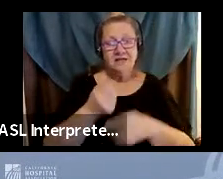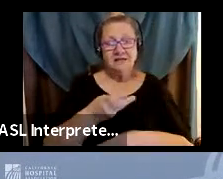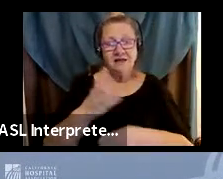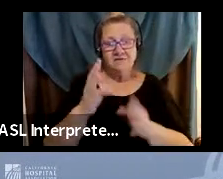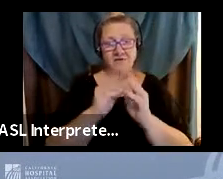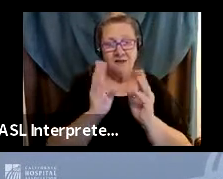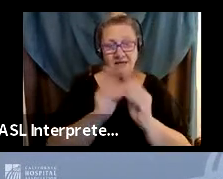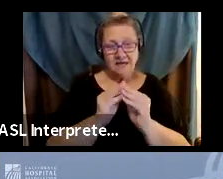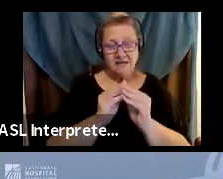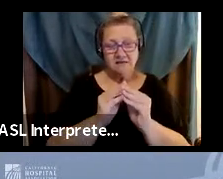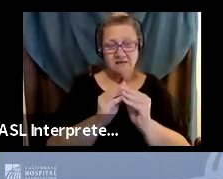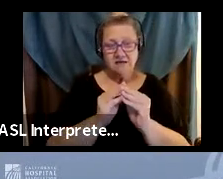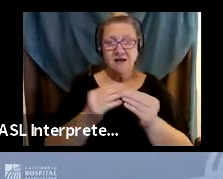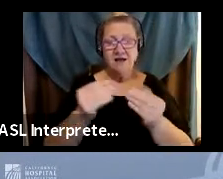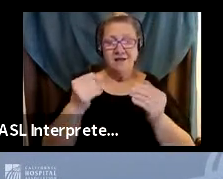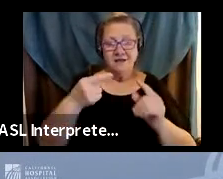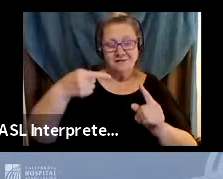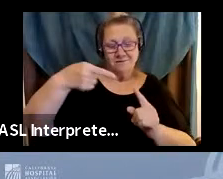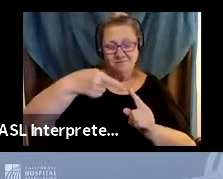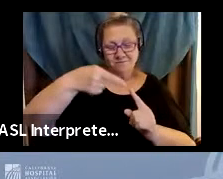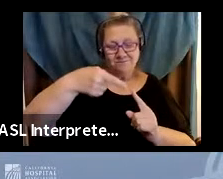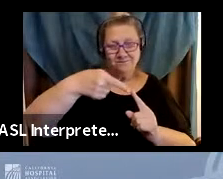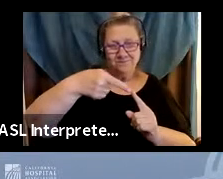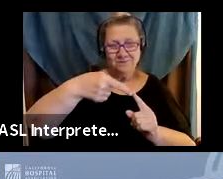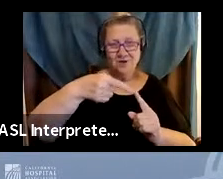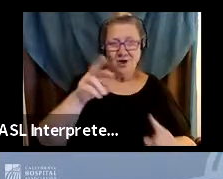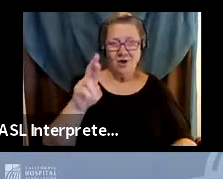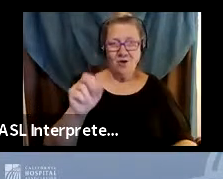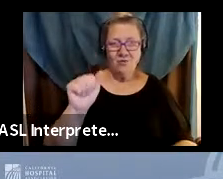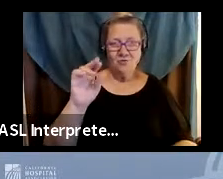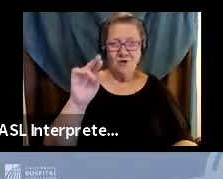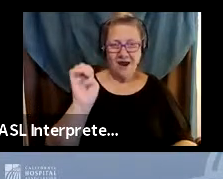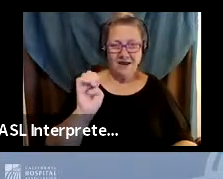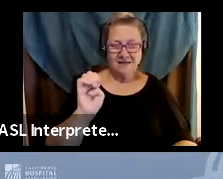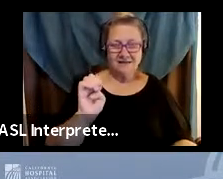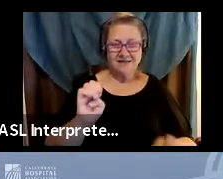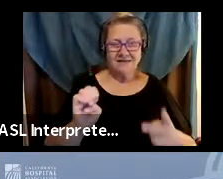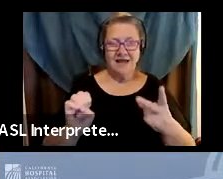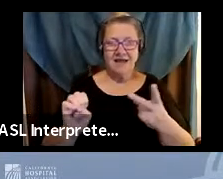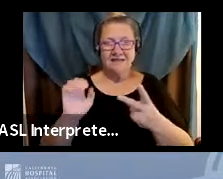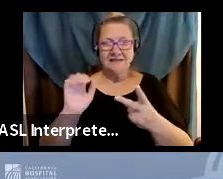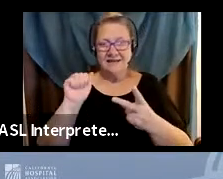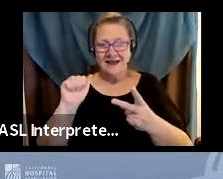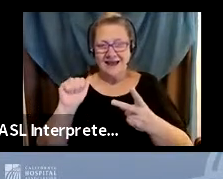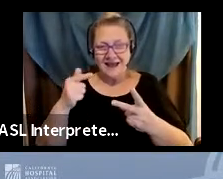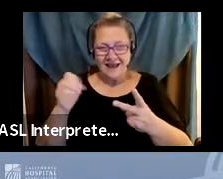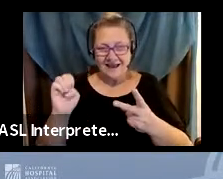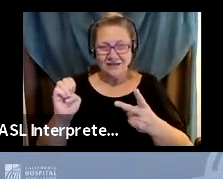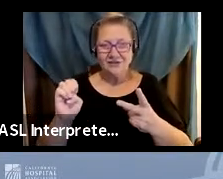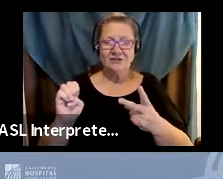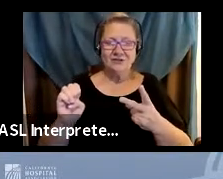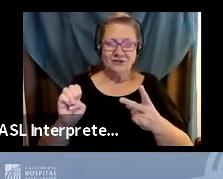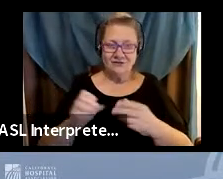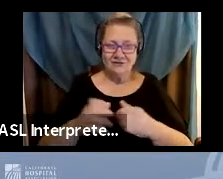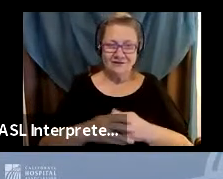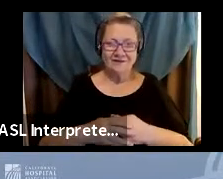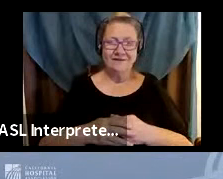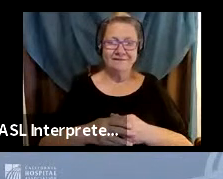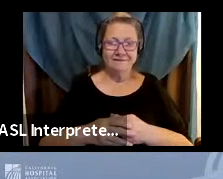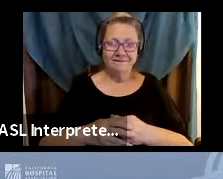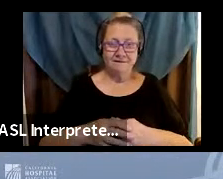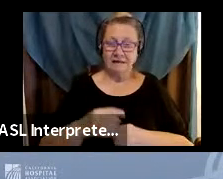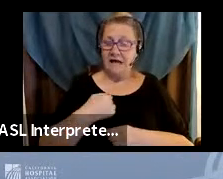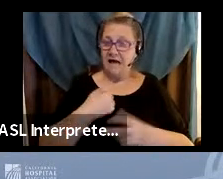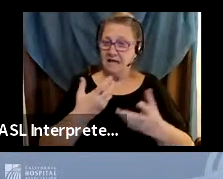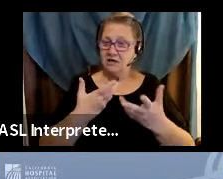about race and ethnicity data specifically for older adults. I've raised it at multiple meetings. I don't want to be the